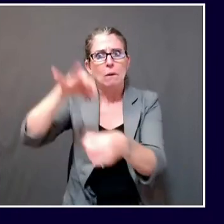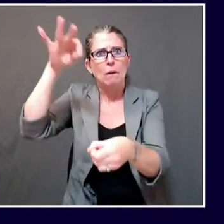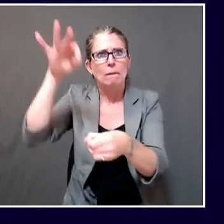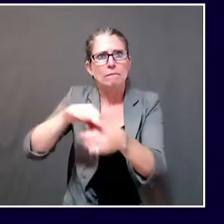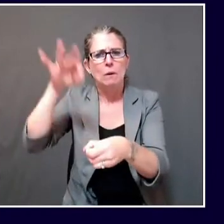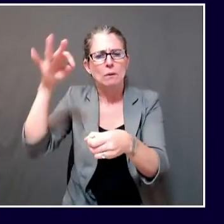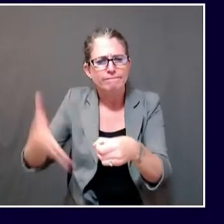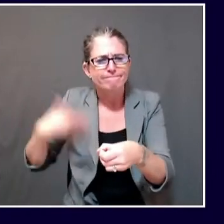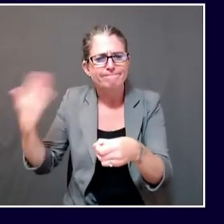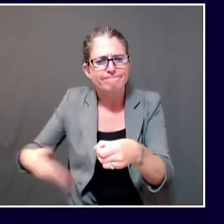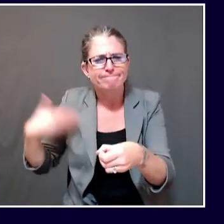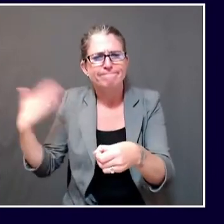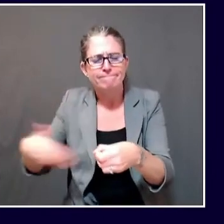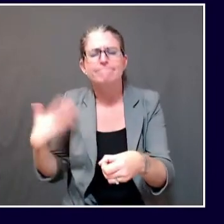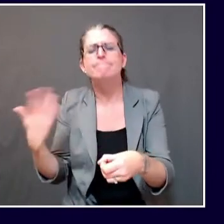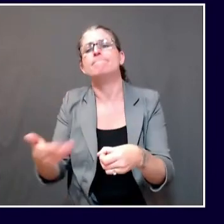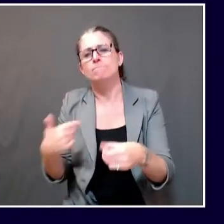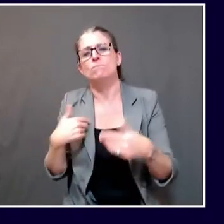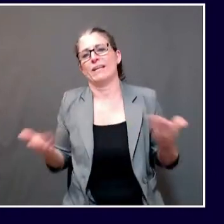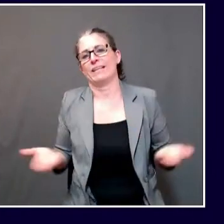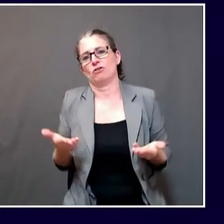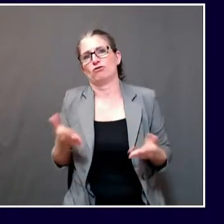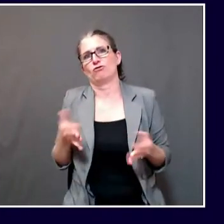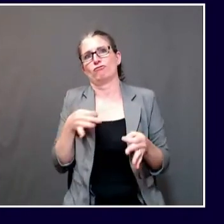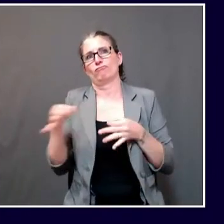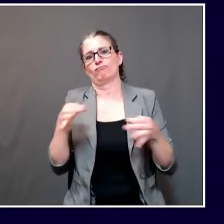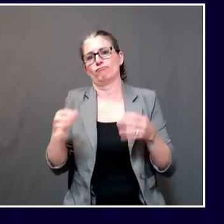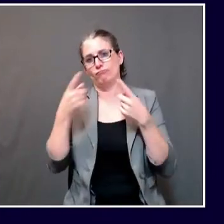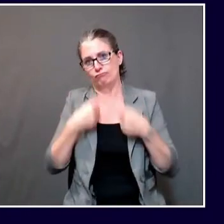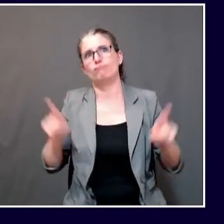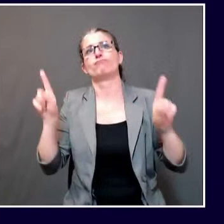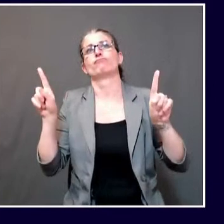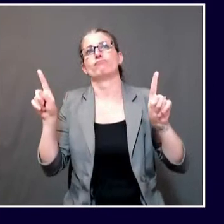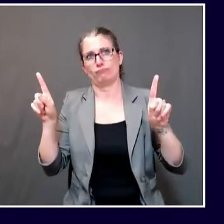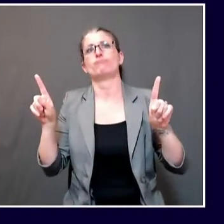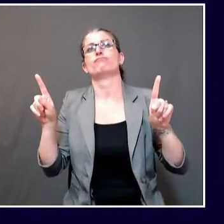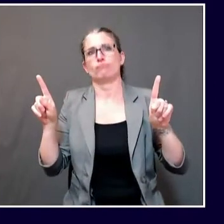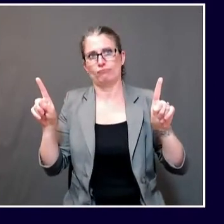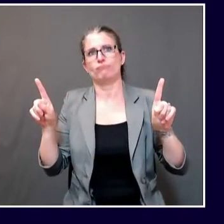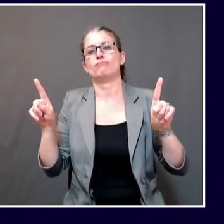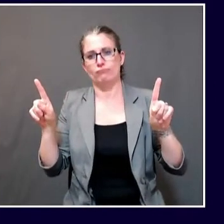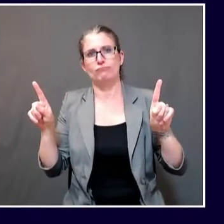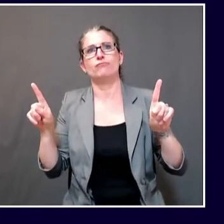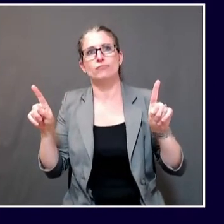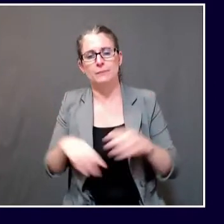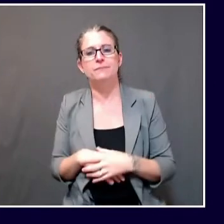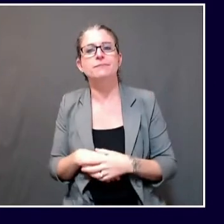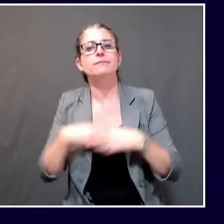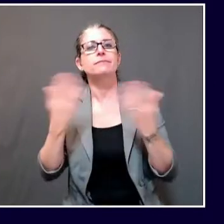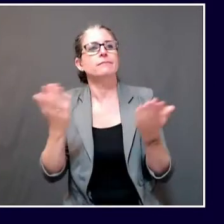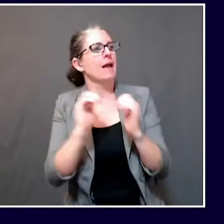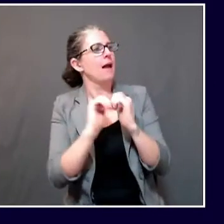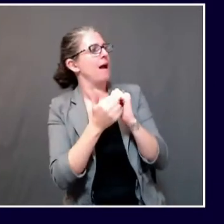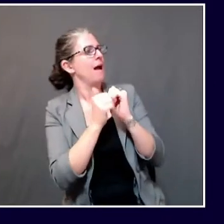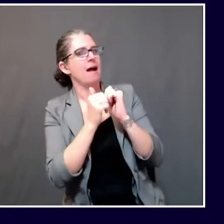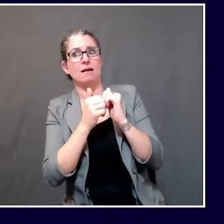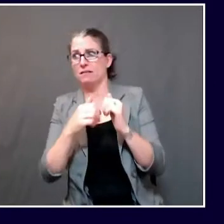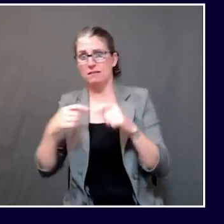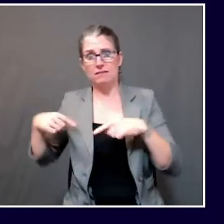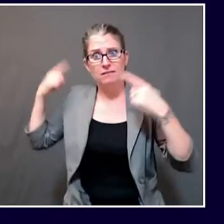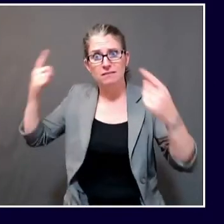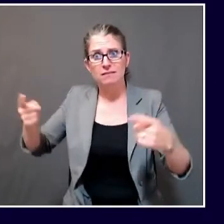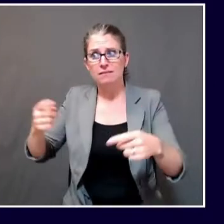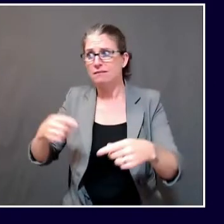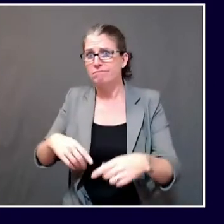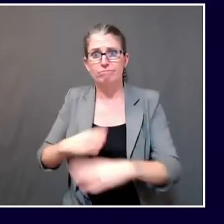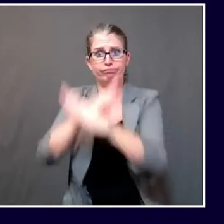governor declared the state of civil emergency back in the middle of March. So a couple of things that people should be aware of as we get closer to the election. We will have